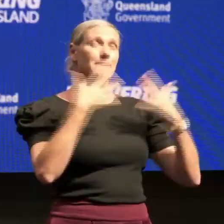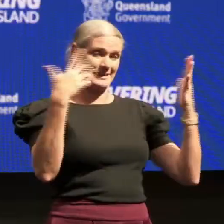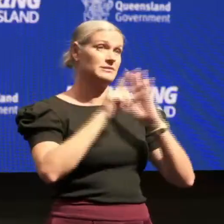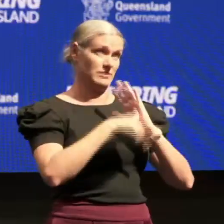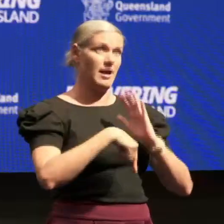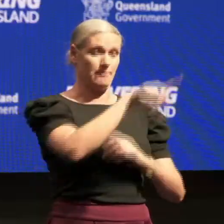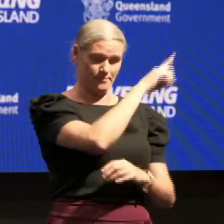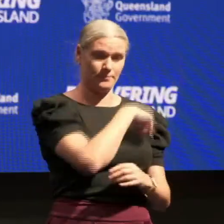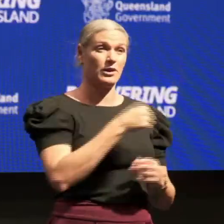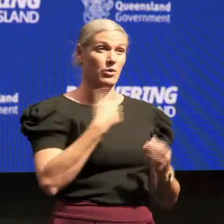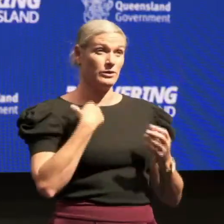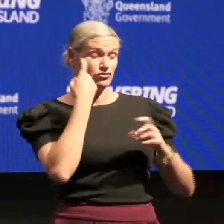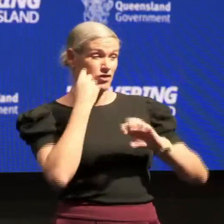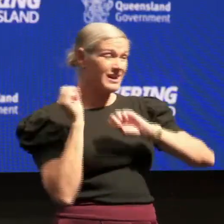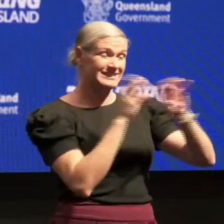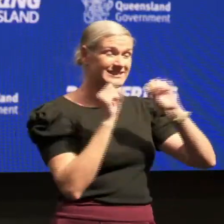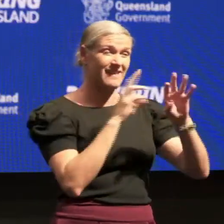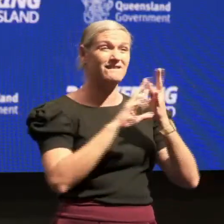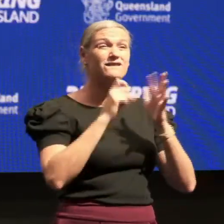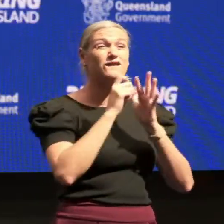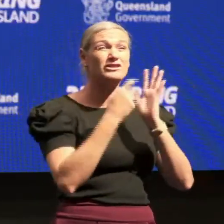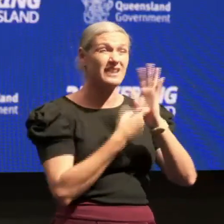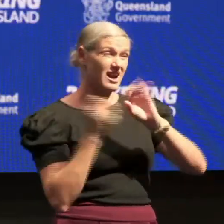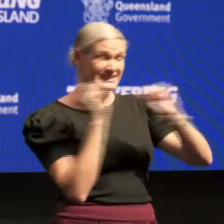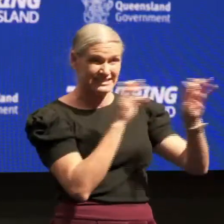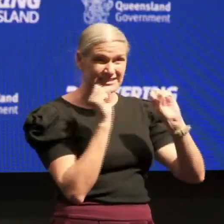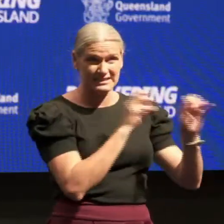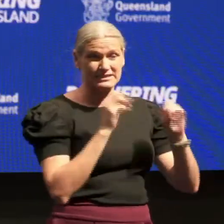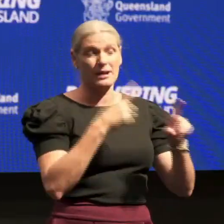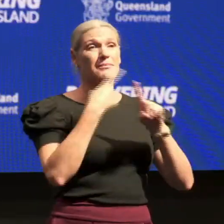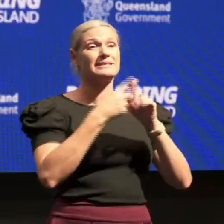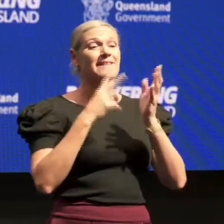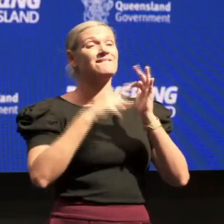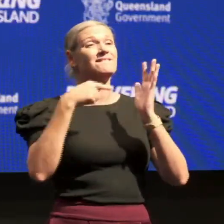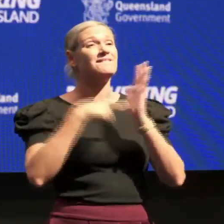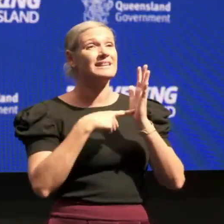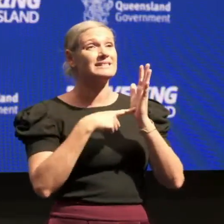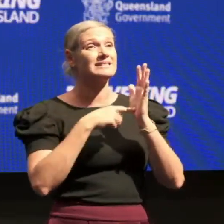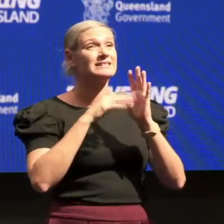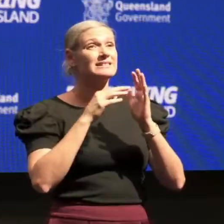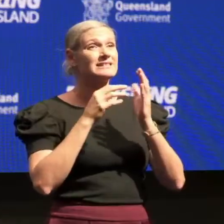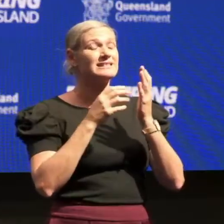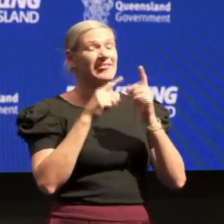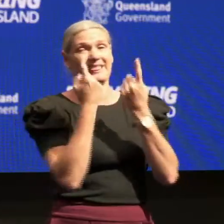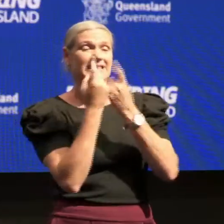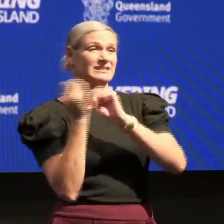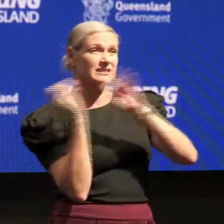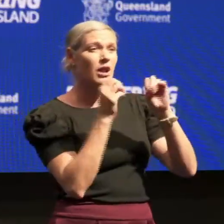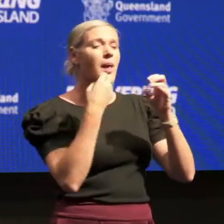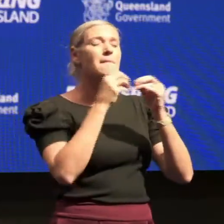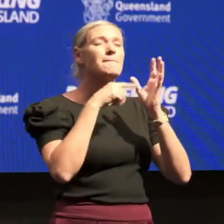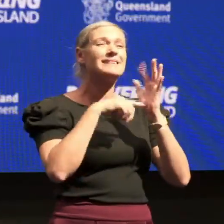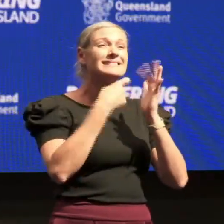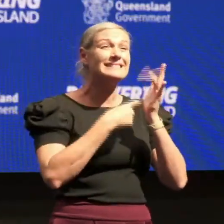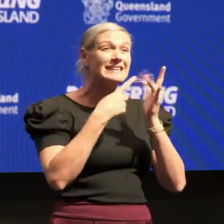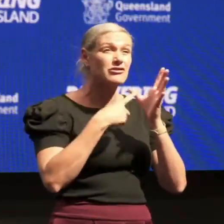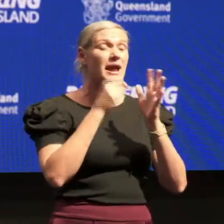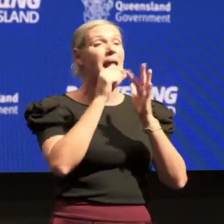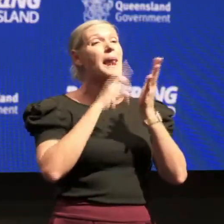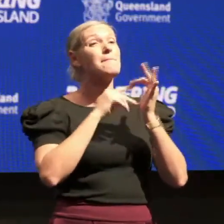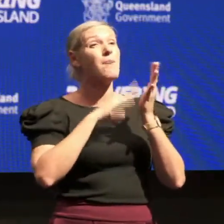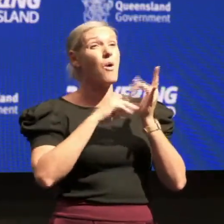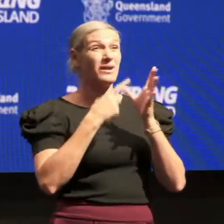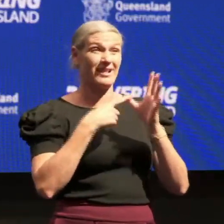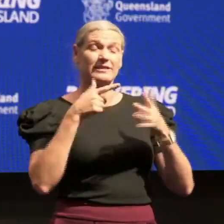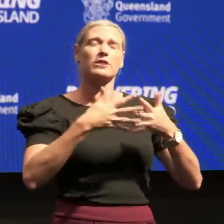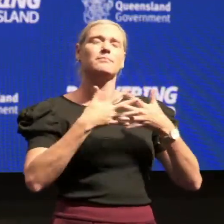We're continuing to supply fodder, and we are also bringing in veterinary supplies to try to deal with things like bacteria and pneumonia, which is a